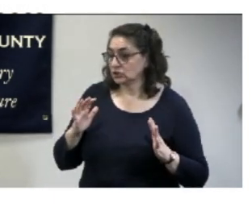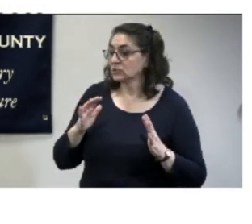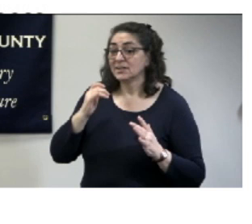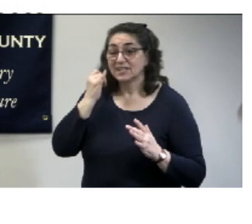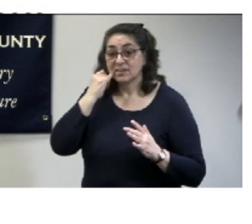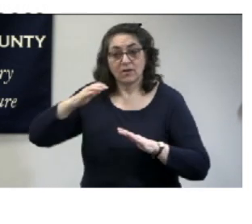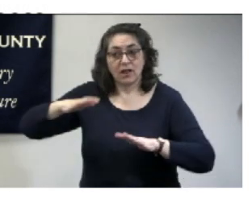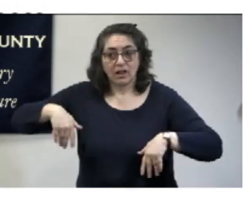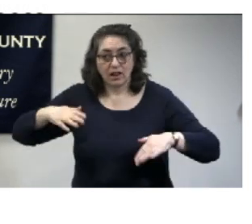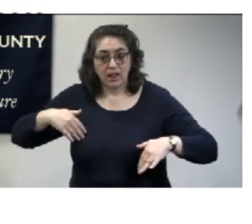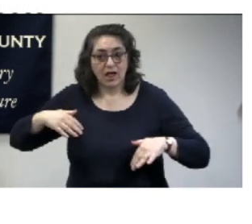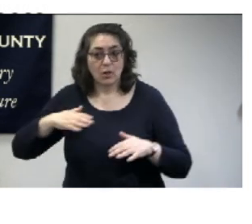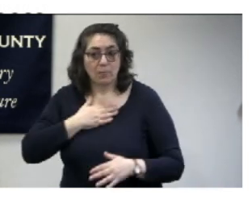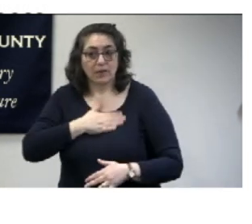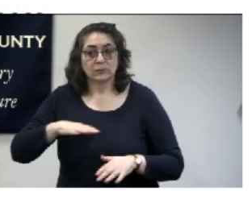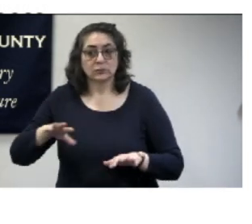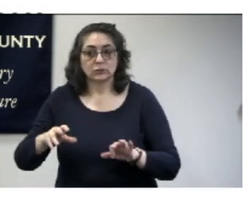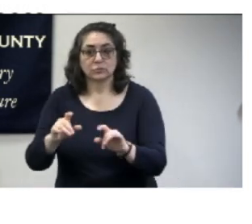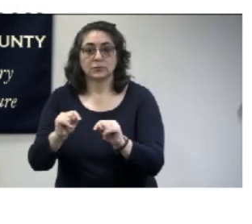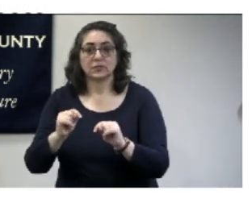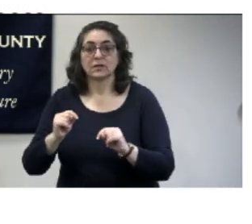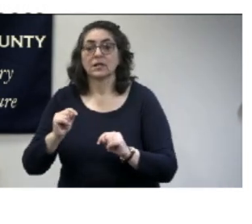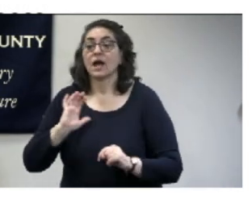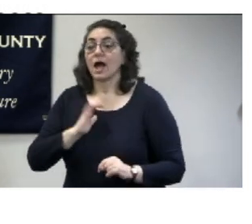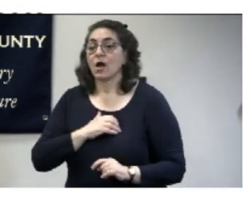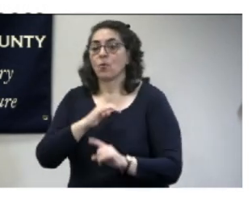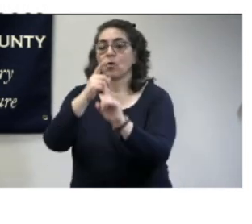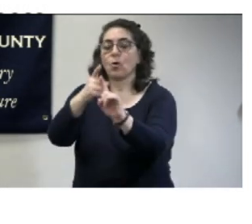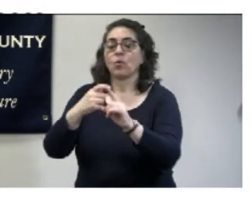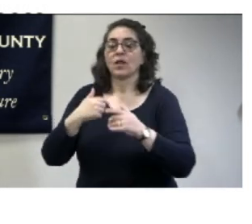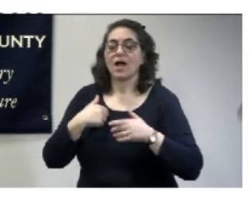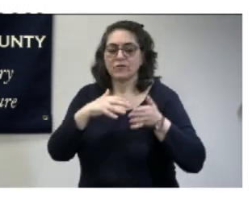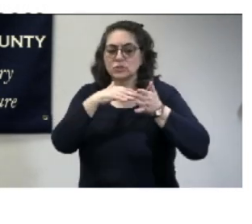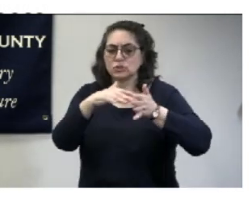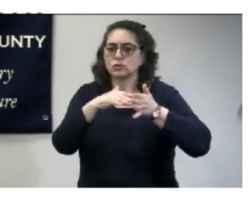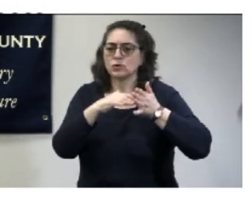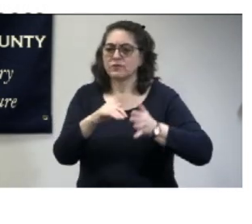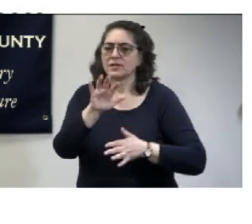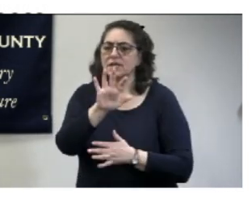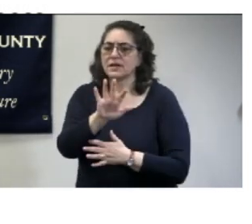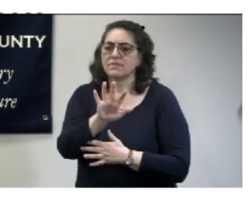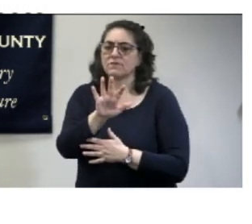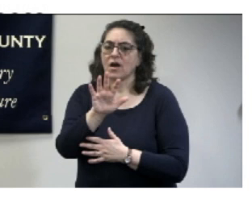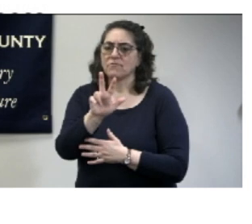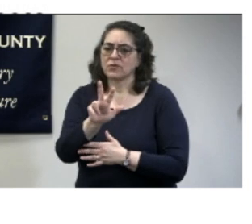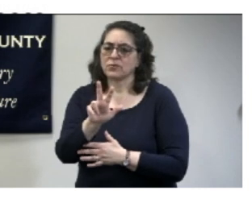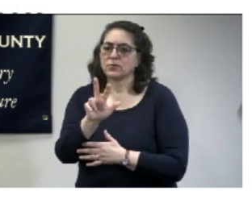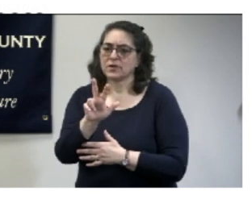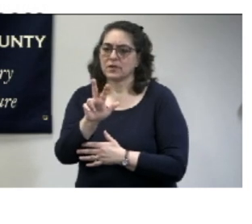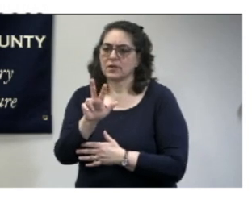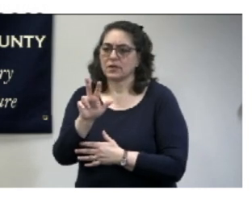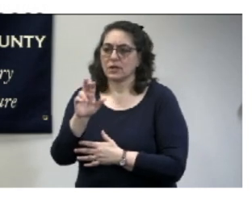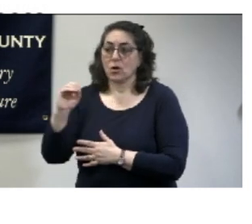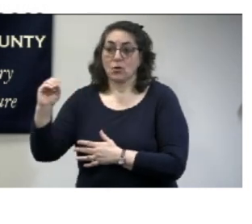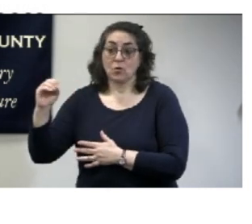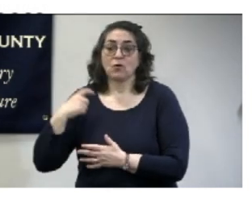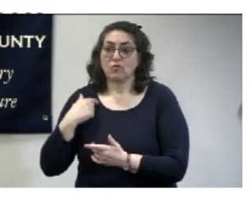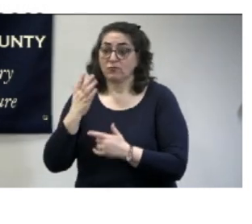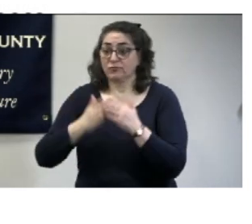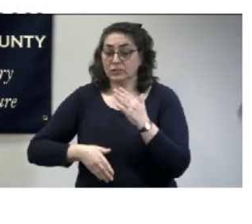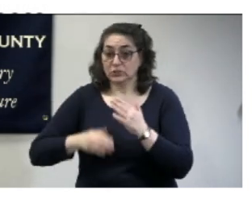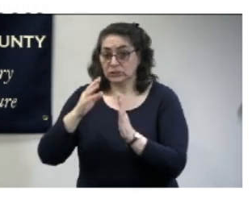it. Our goal is to get 5,300 surveys completed. It's intense, but we're really trying to